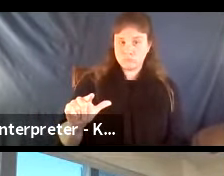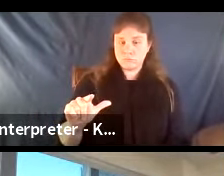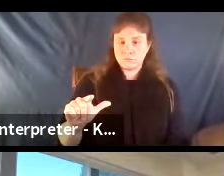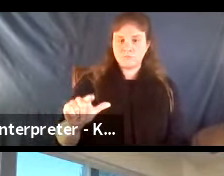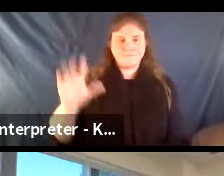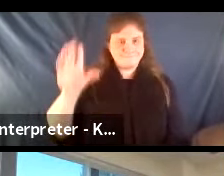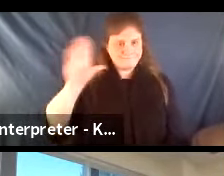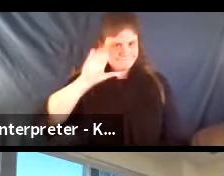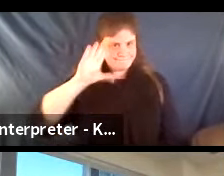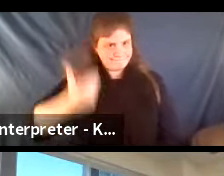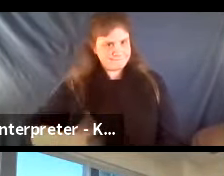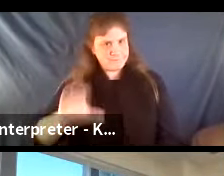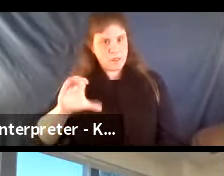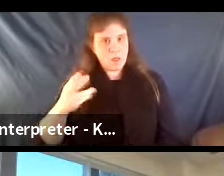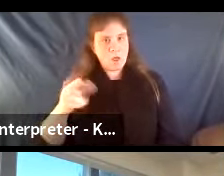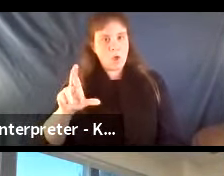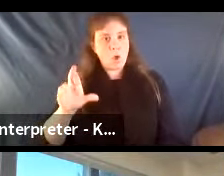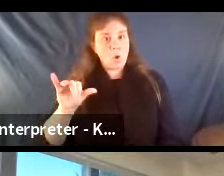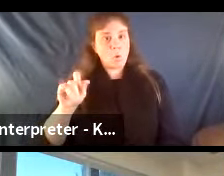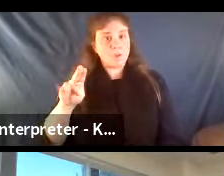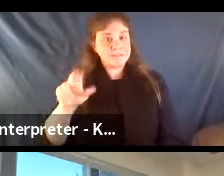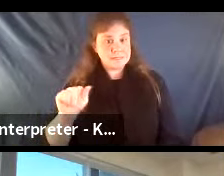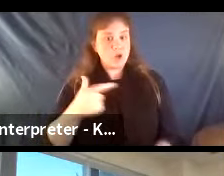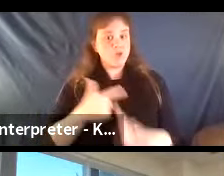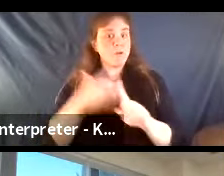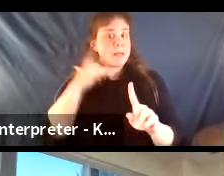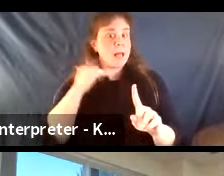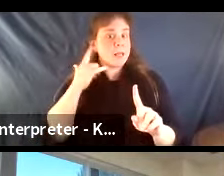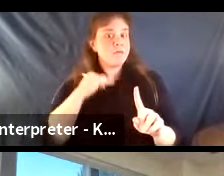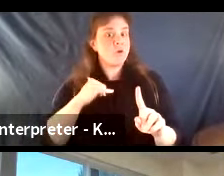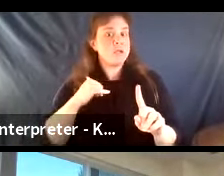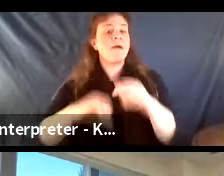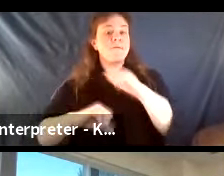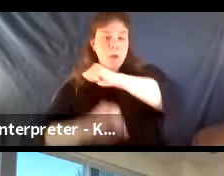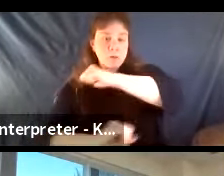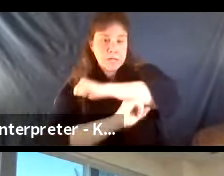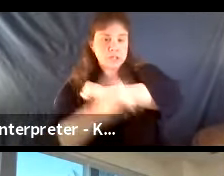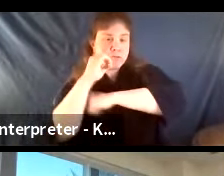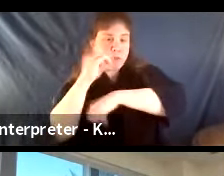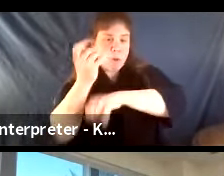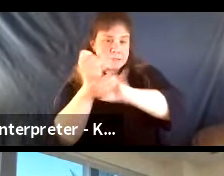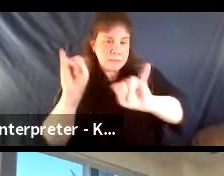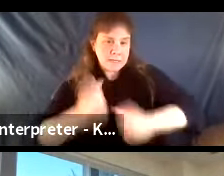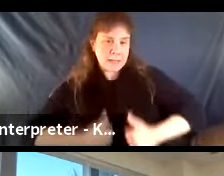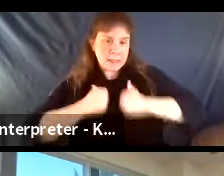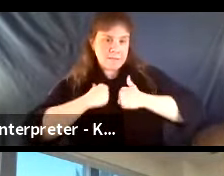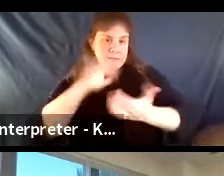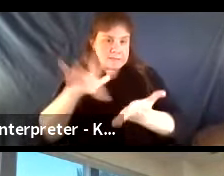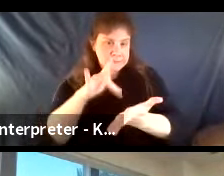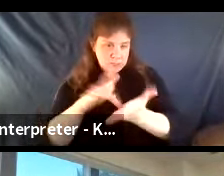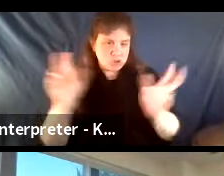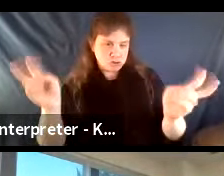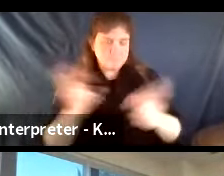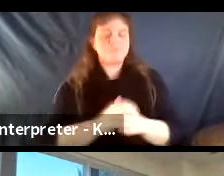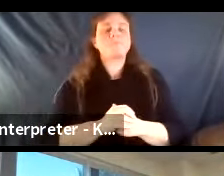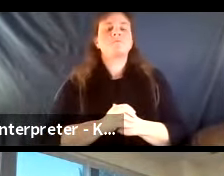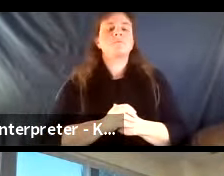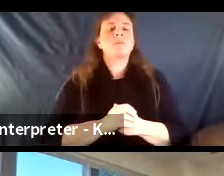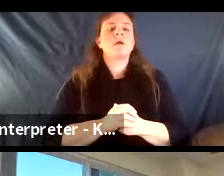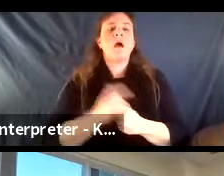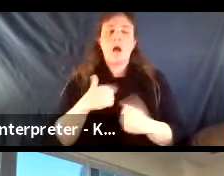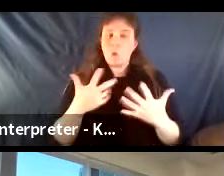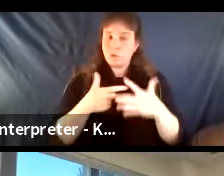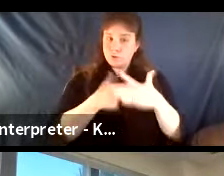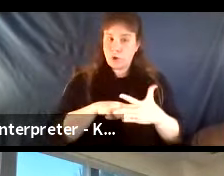Thanks, Bobby. Christina Mills from the California Foundation for Independent Living Centers. I just want to start by reminding all of us that